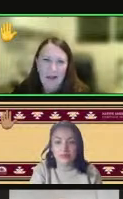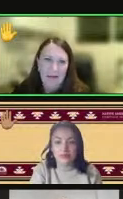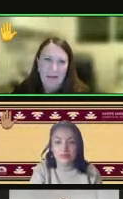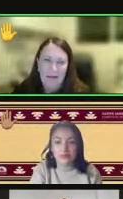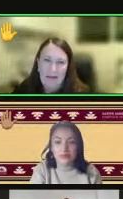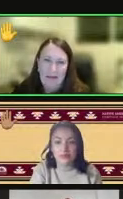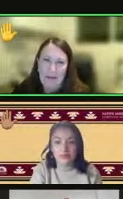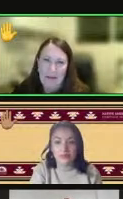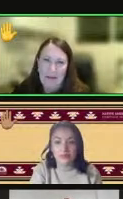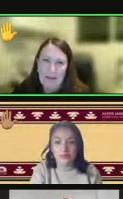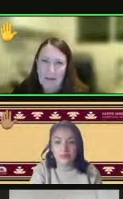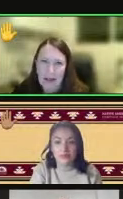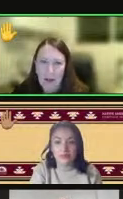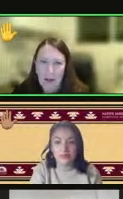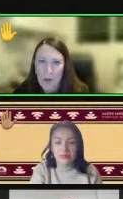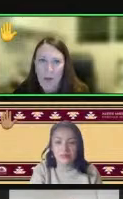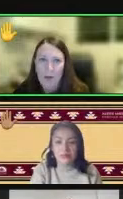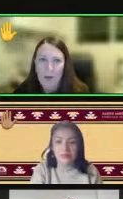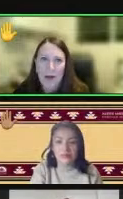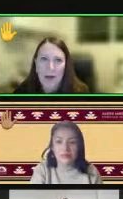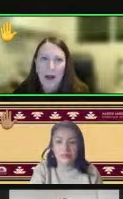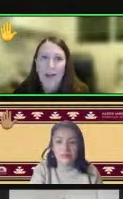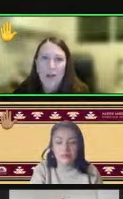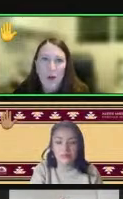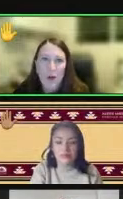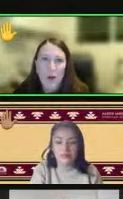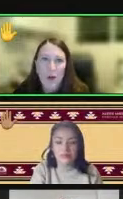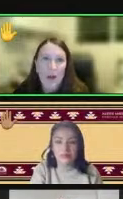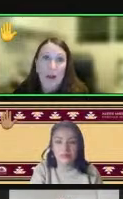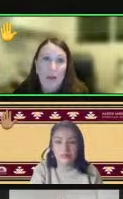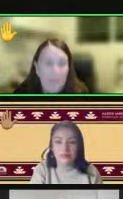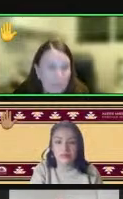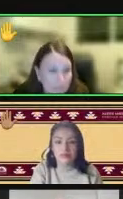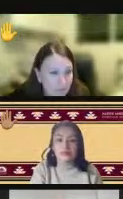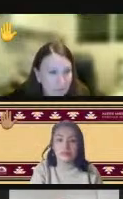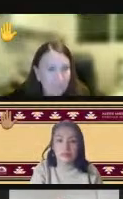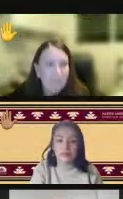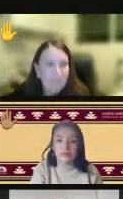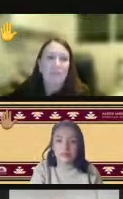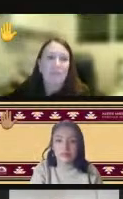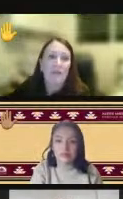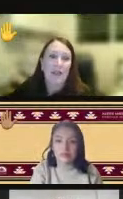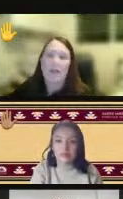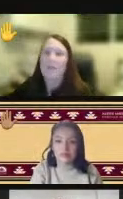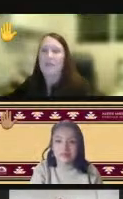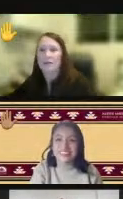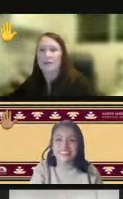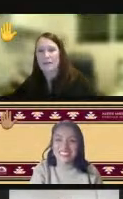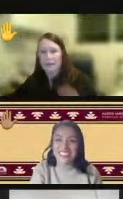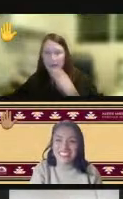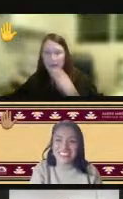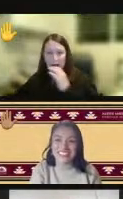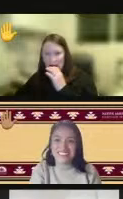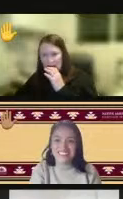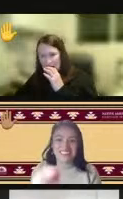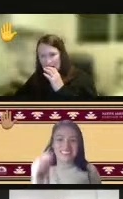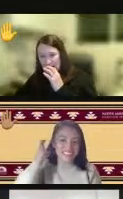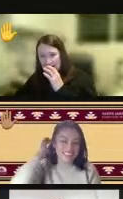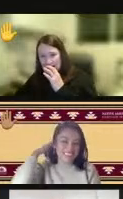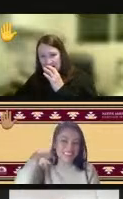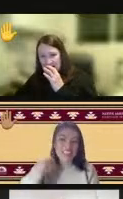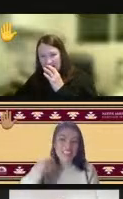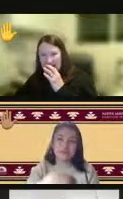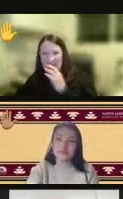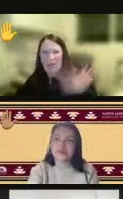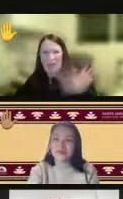just another word that would be better. I just don't know what it is. I think you just perfectly described, Marty, what it